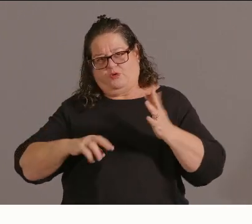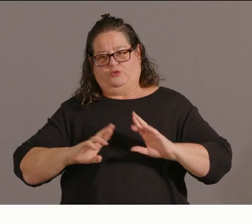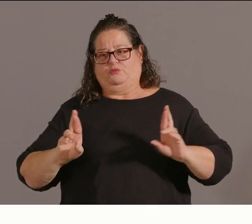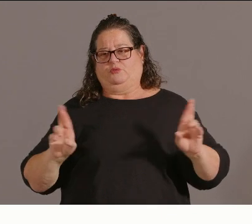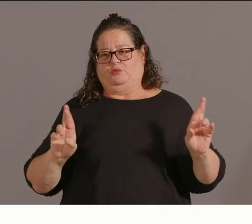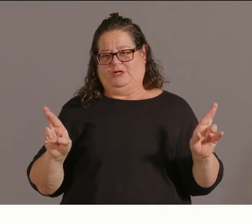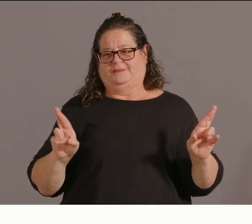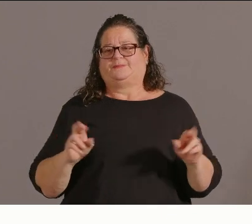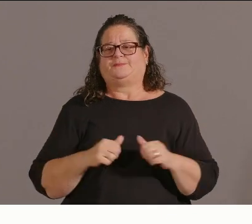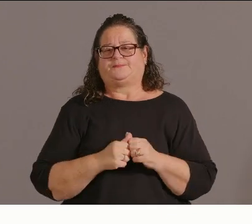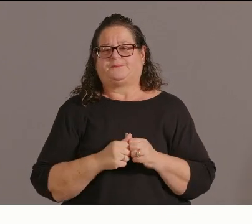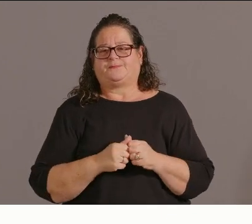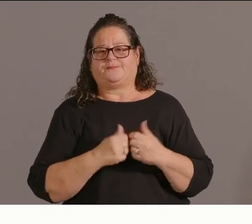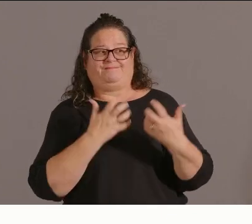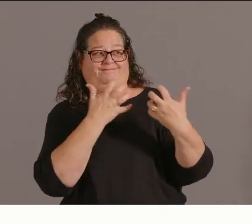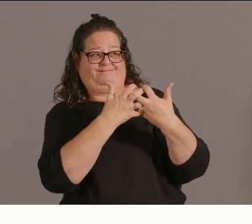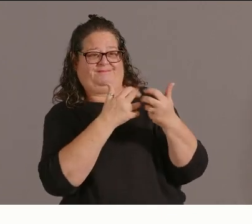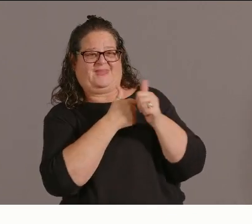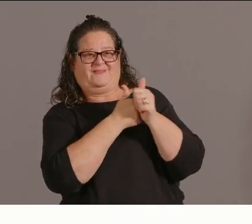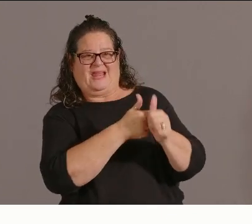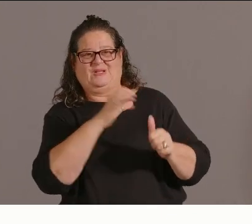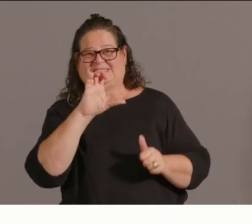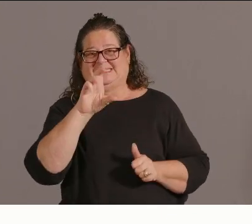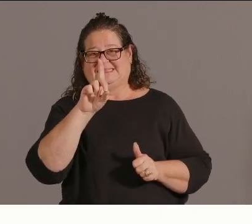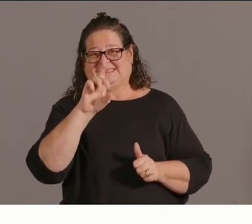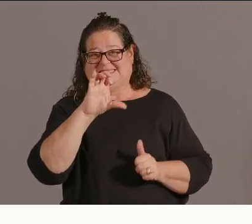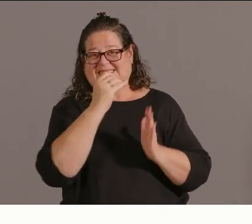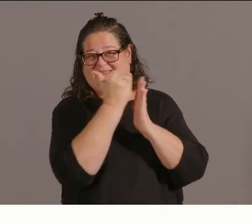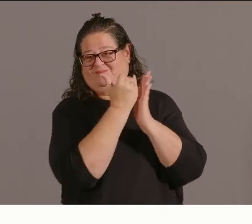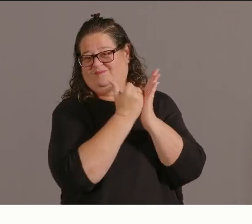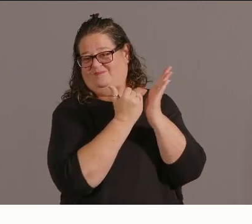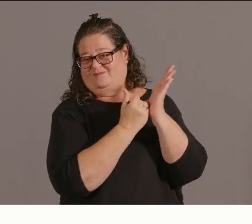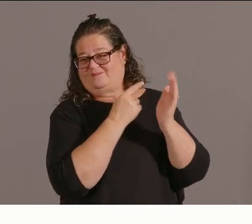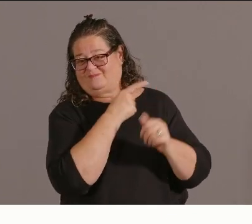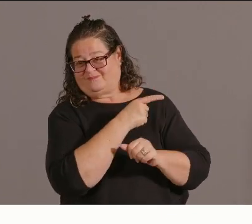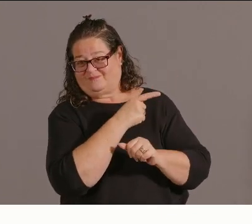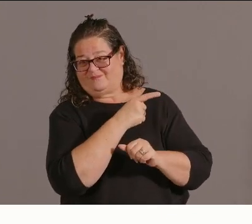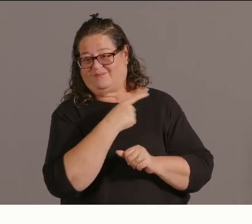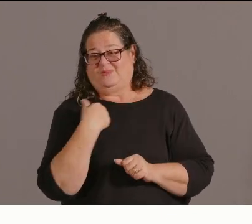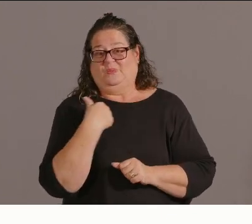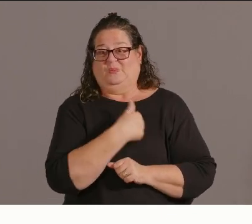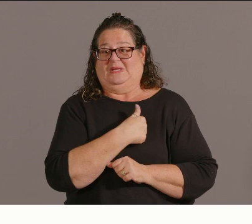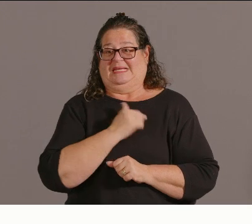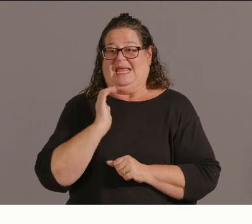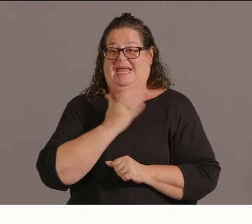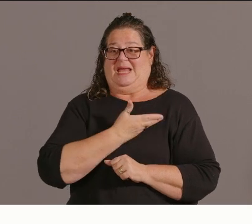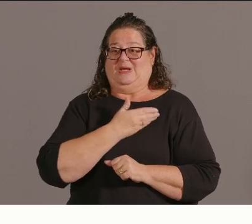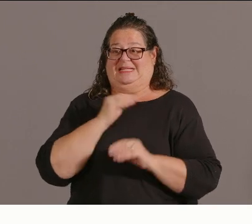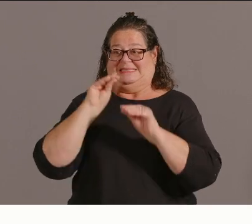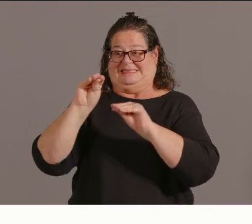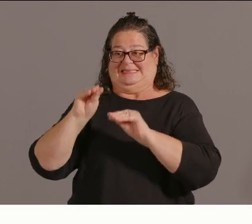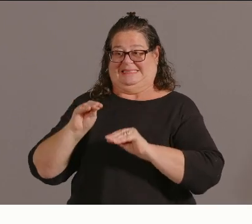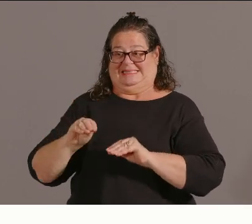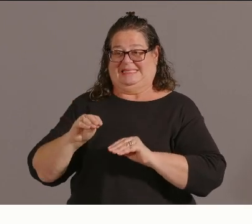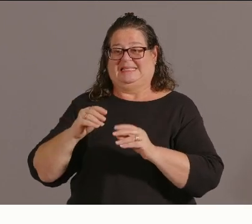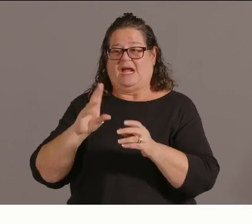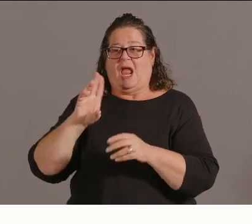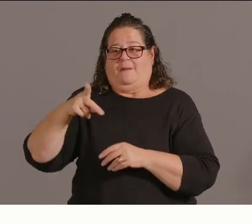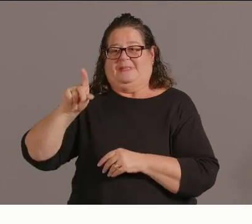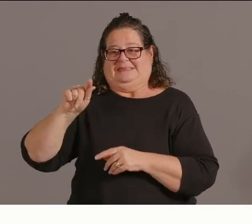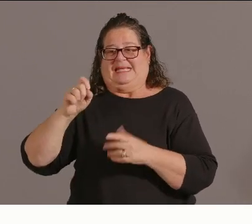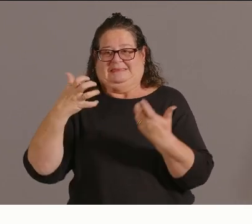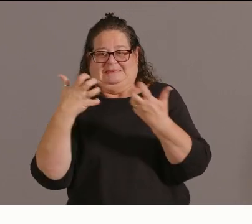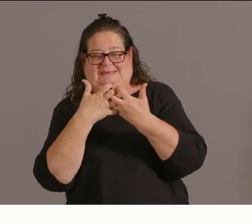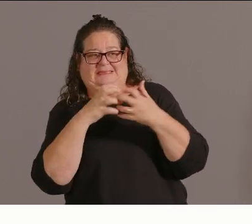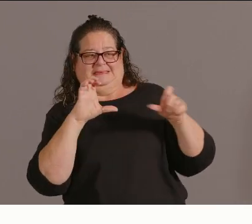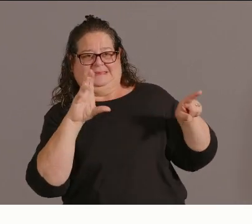update our dashboard so that it's interactive again and aligns with the CDC transmission categories and data sometime